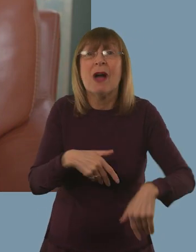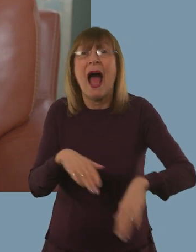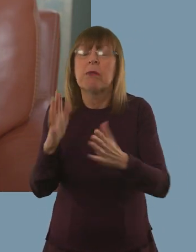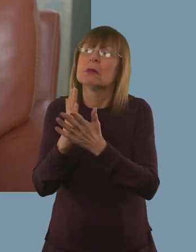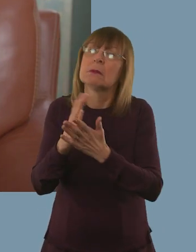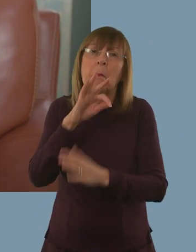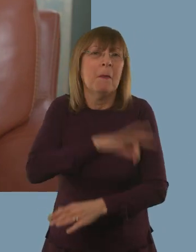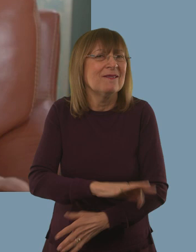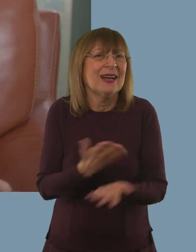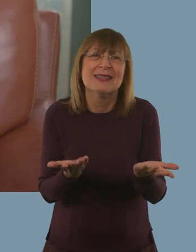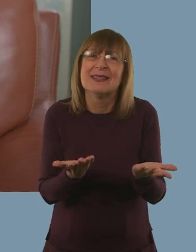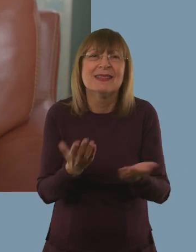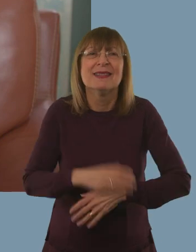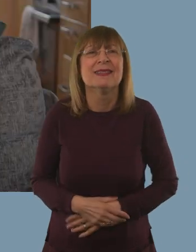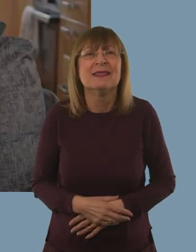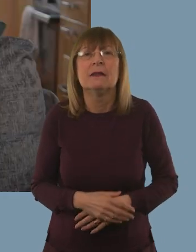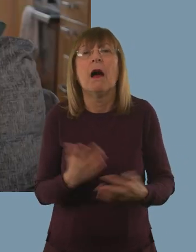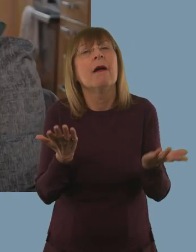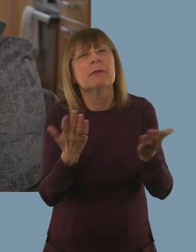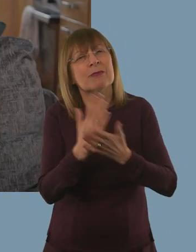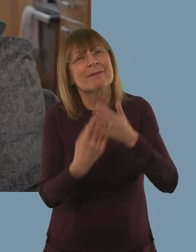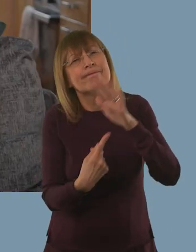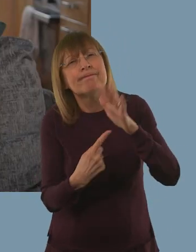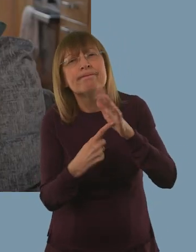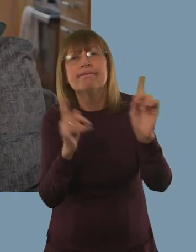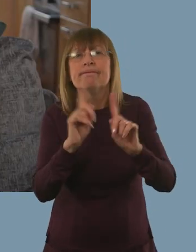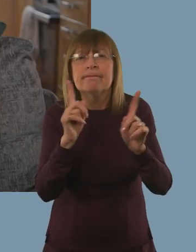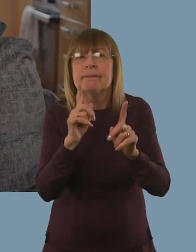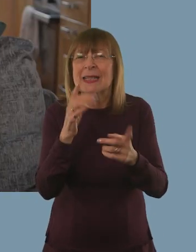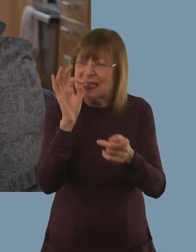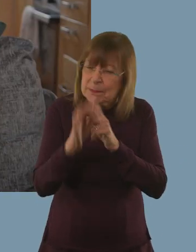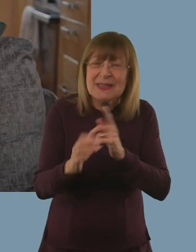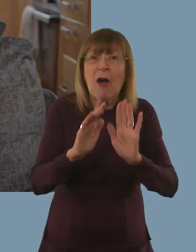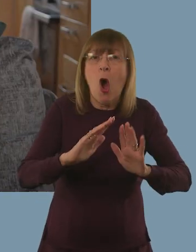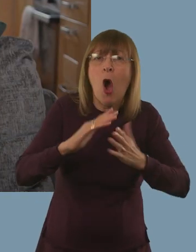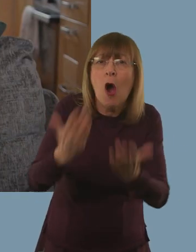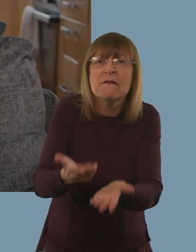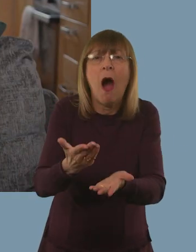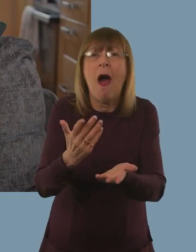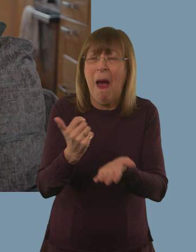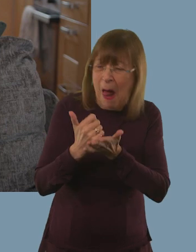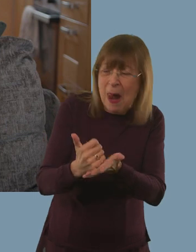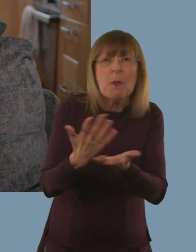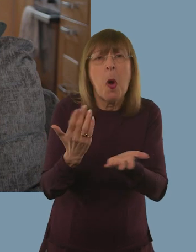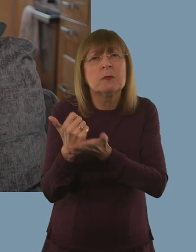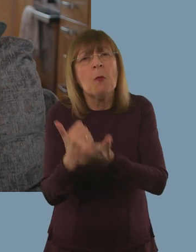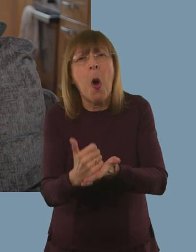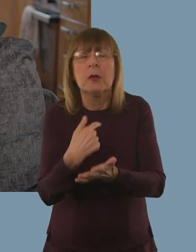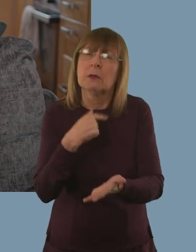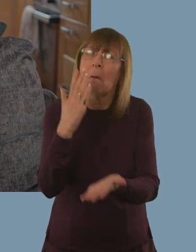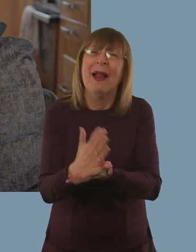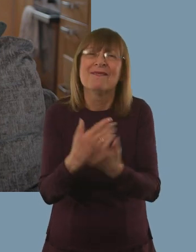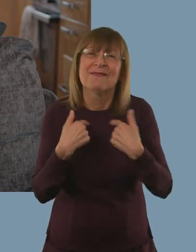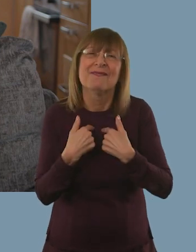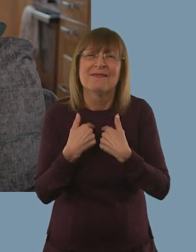kids out, that helps. The thing that has been the most useful has been specific offers of help or